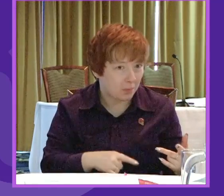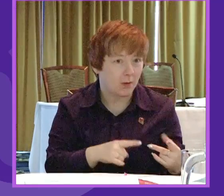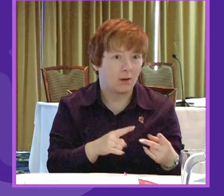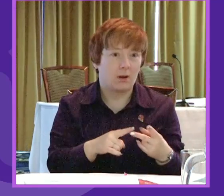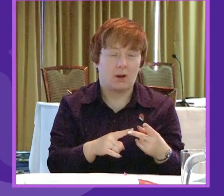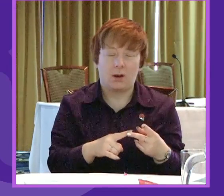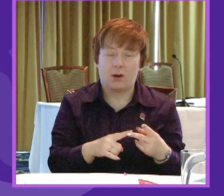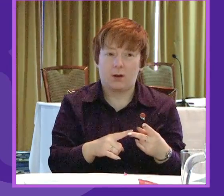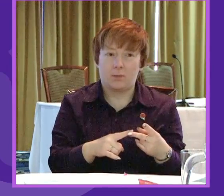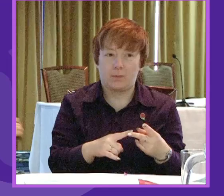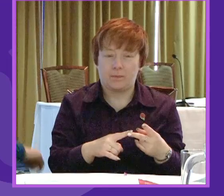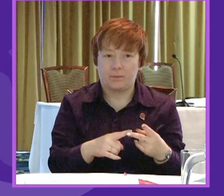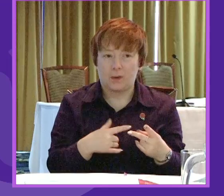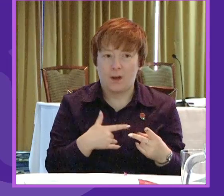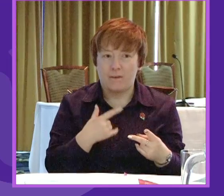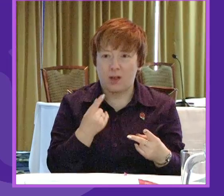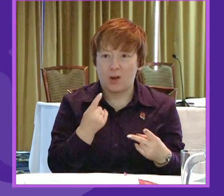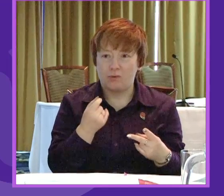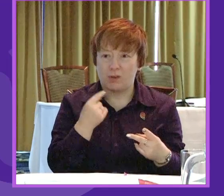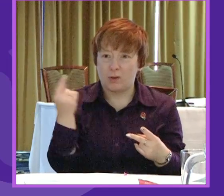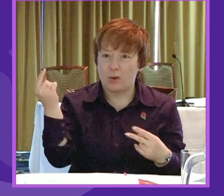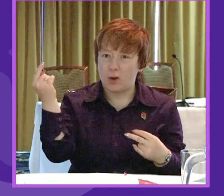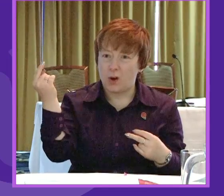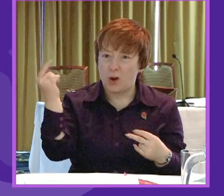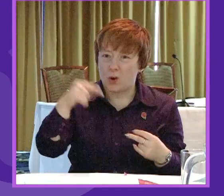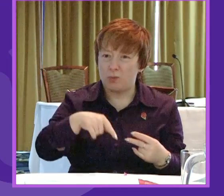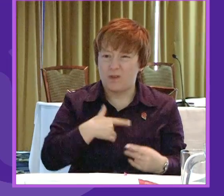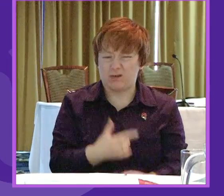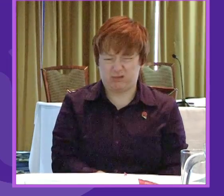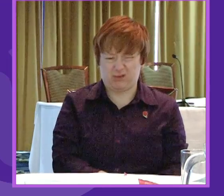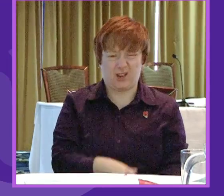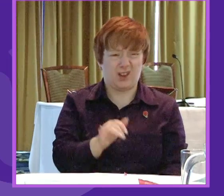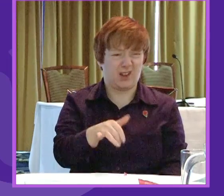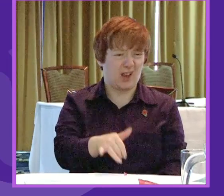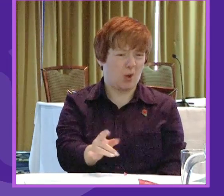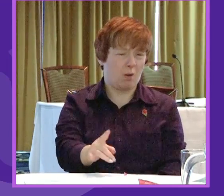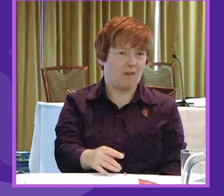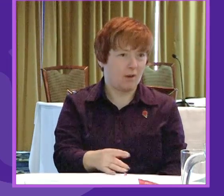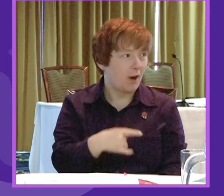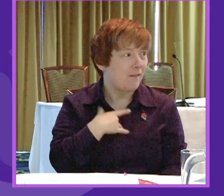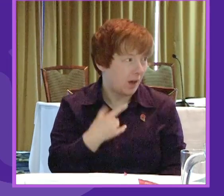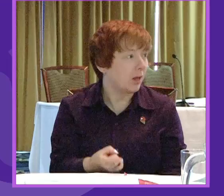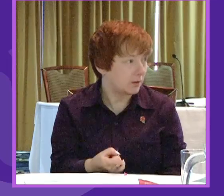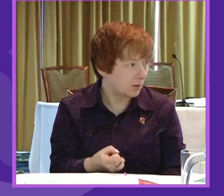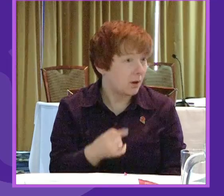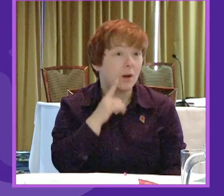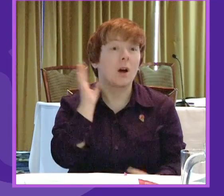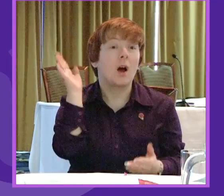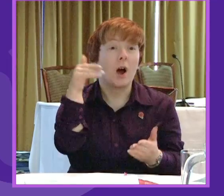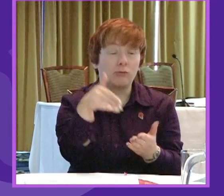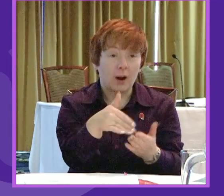time to come. I felt like I was concerned that I might come and just be quite cynical,